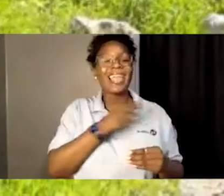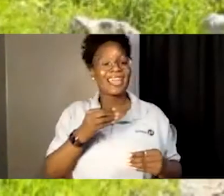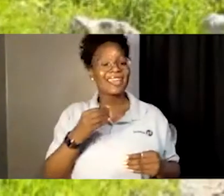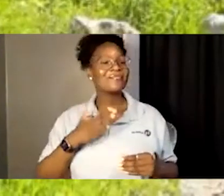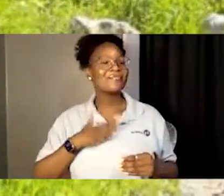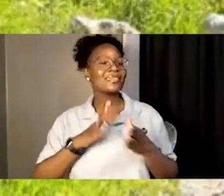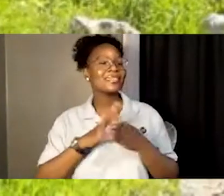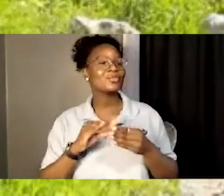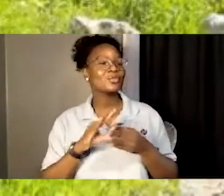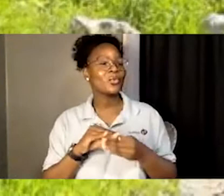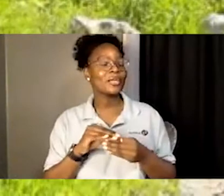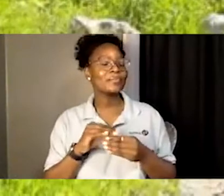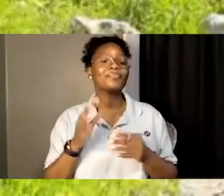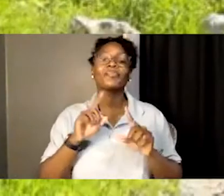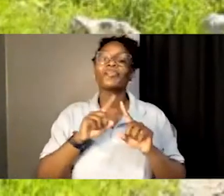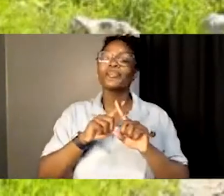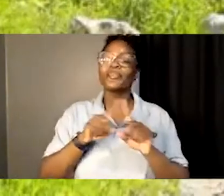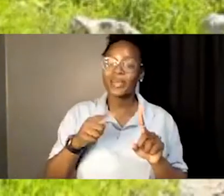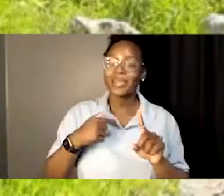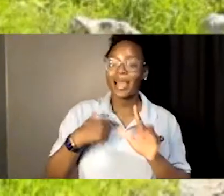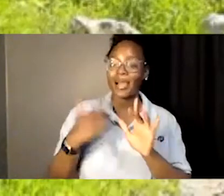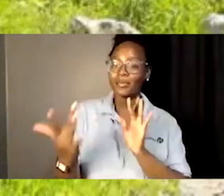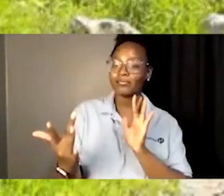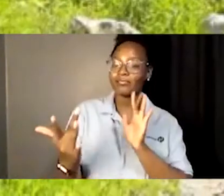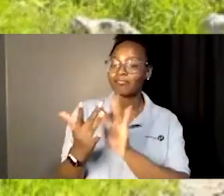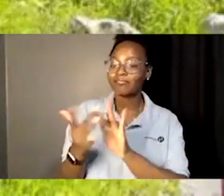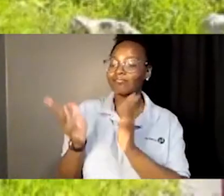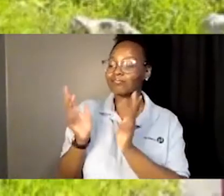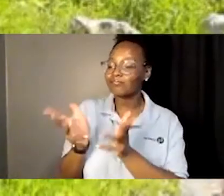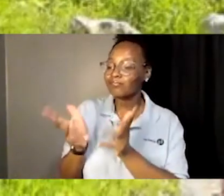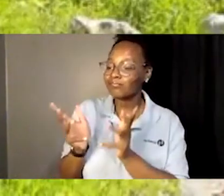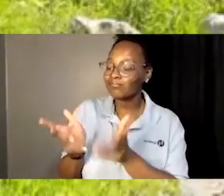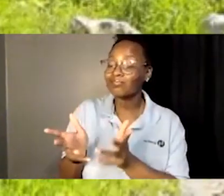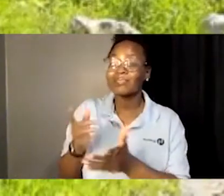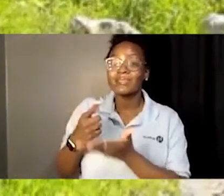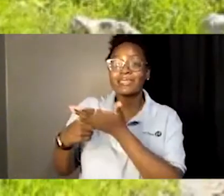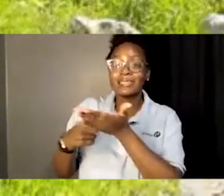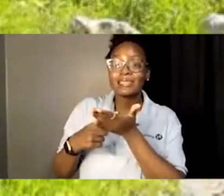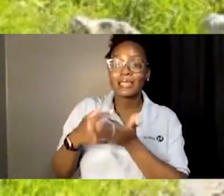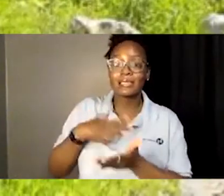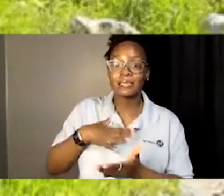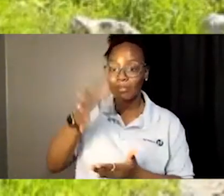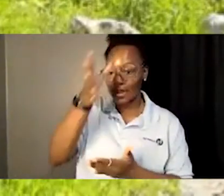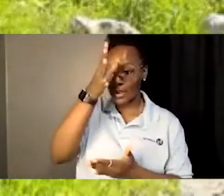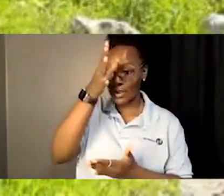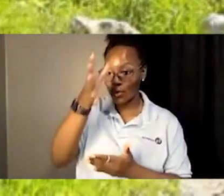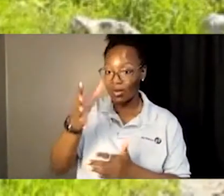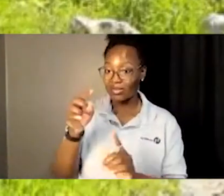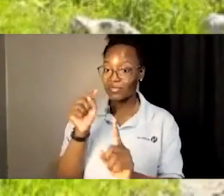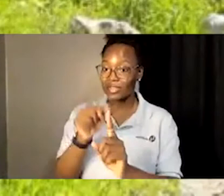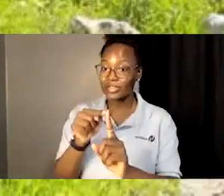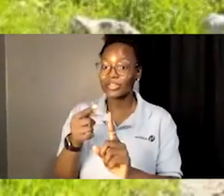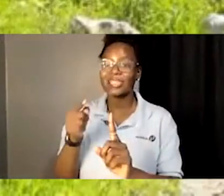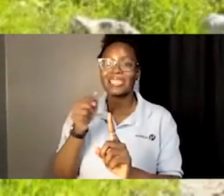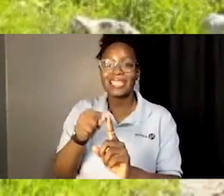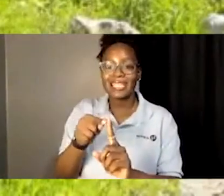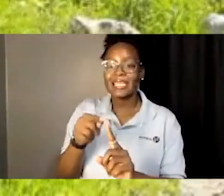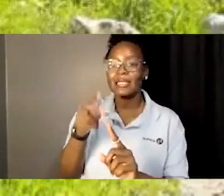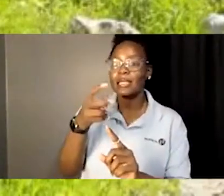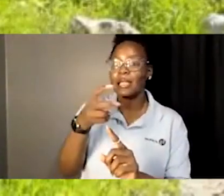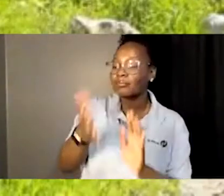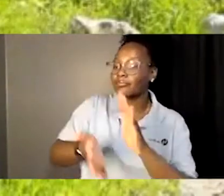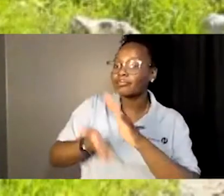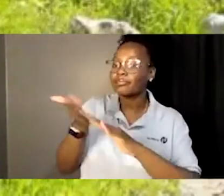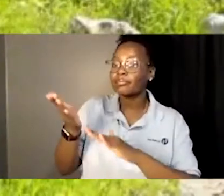of the sisterhood, and I was able to talk about my grandfather who had to flee Jerusalem with the clothes on his back, my grandmother who never